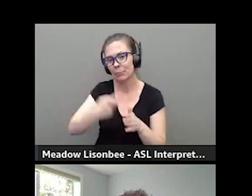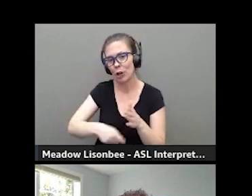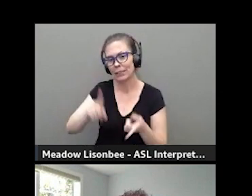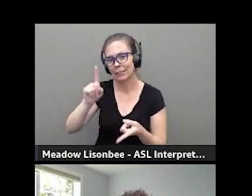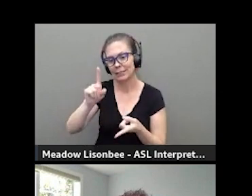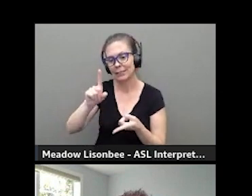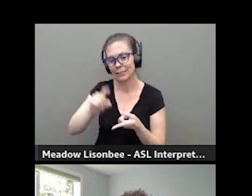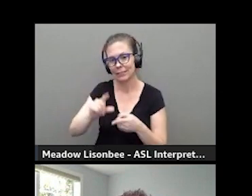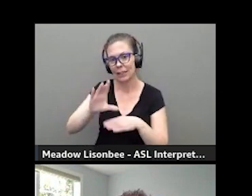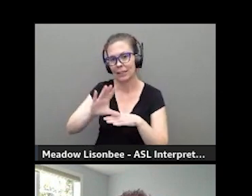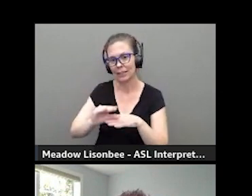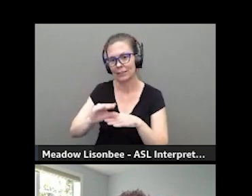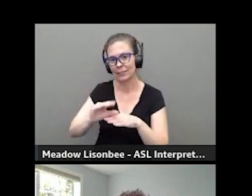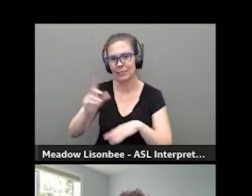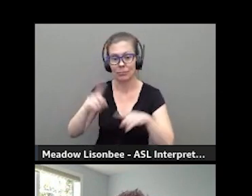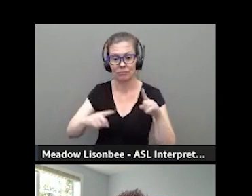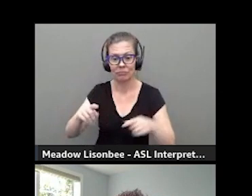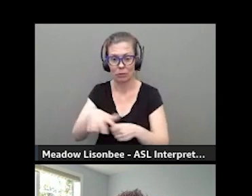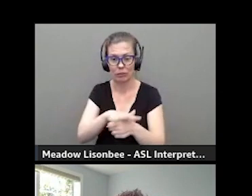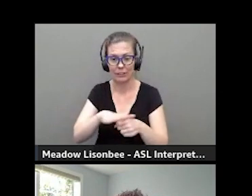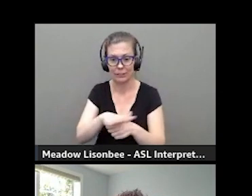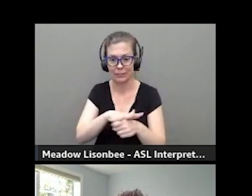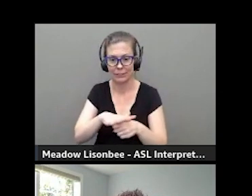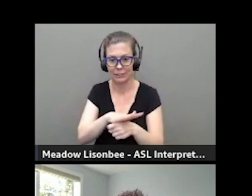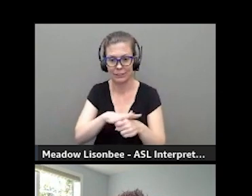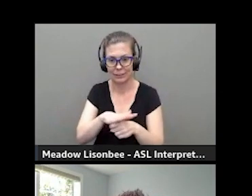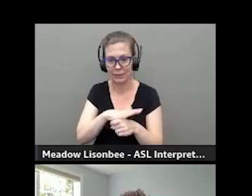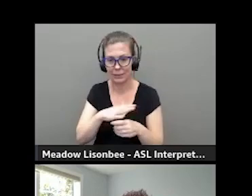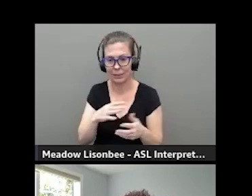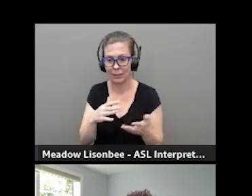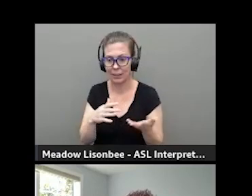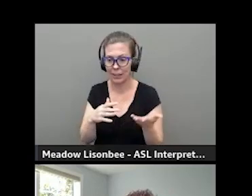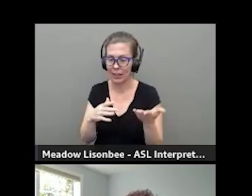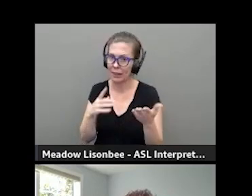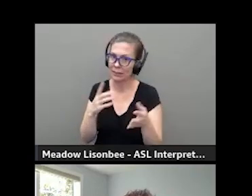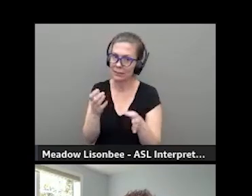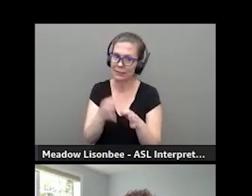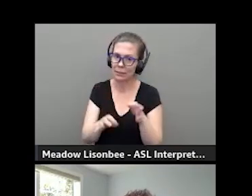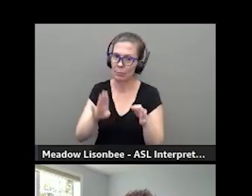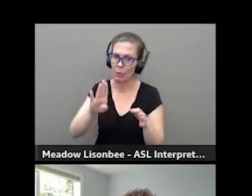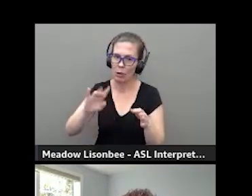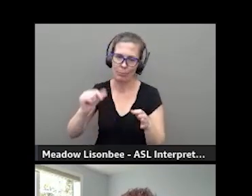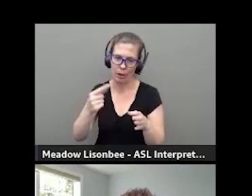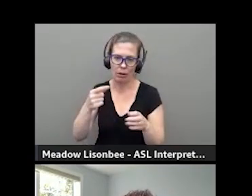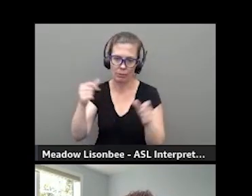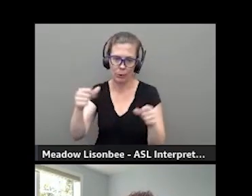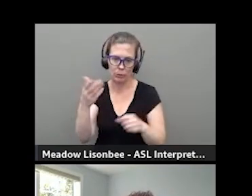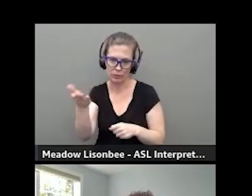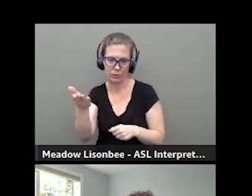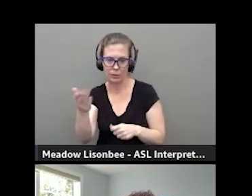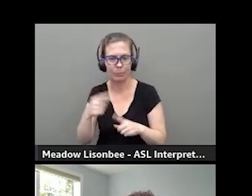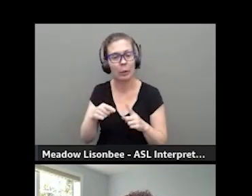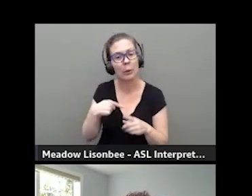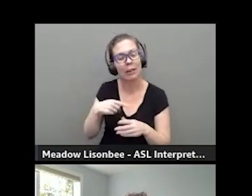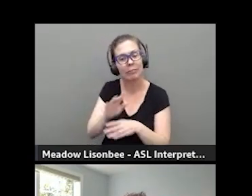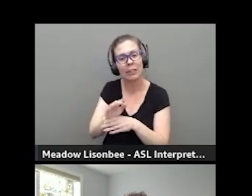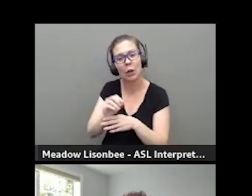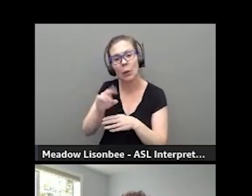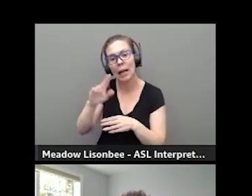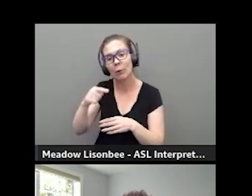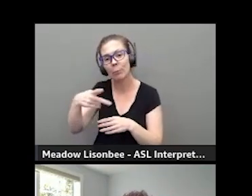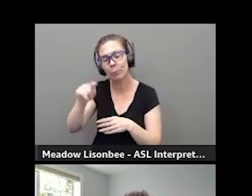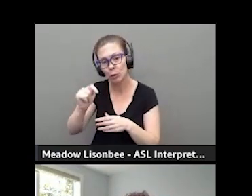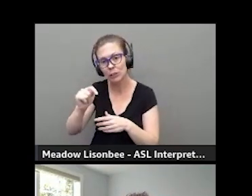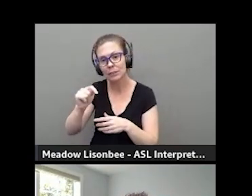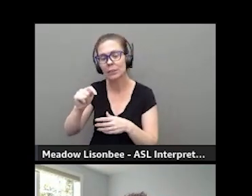in various regions. And this is the simple blog post, but I mean, we're talking about video output cost cut by up